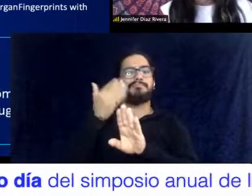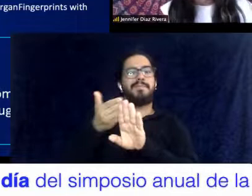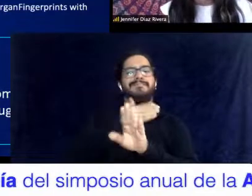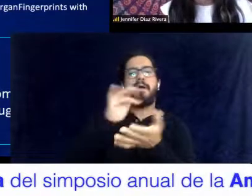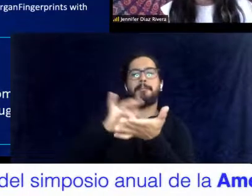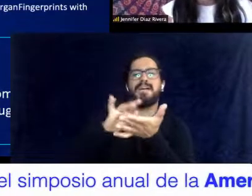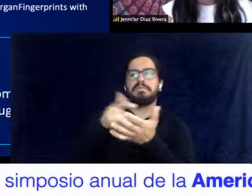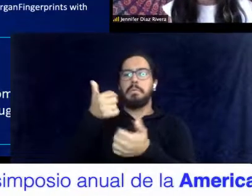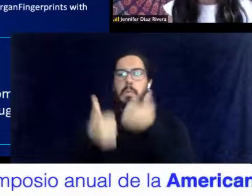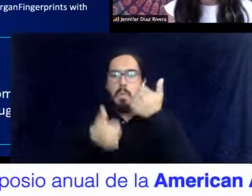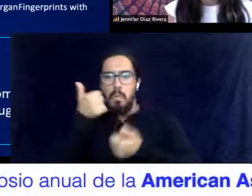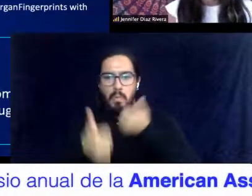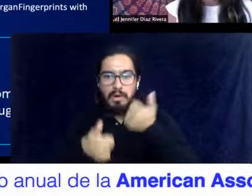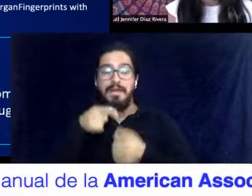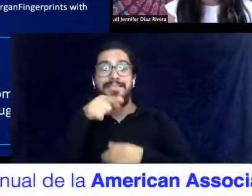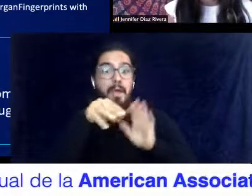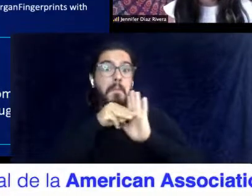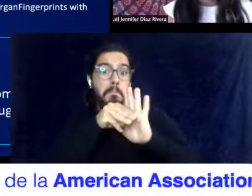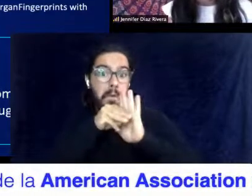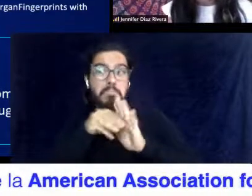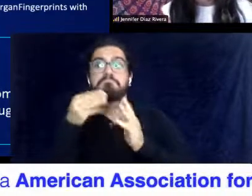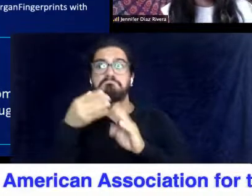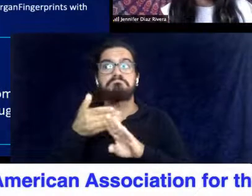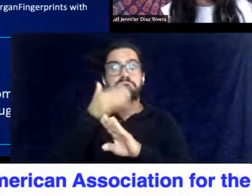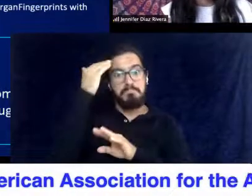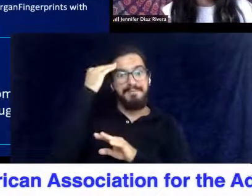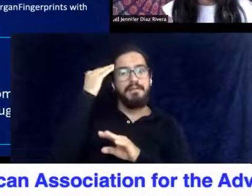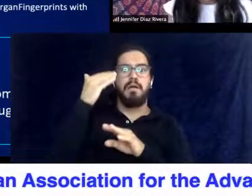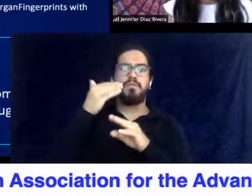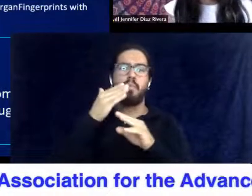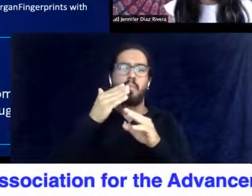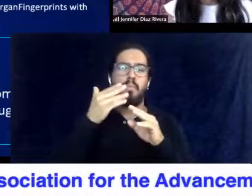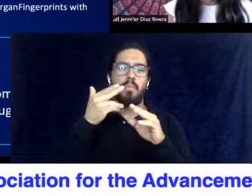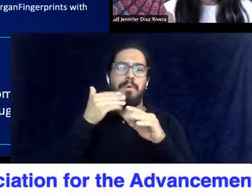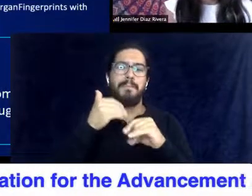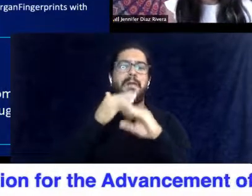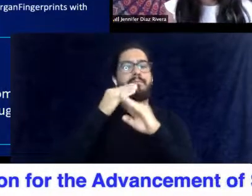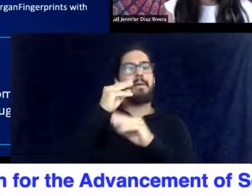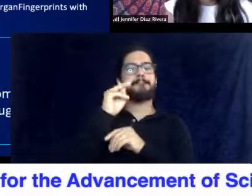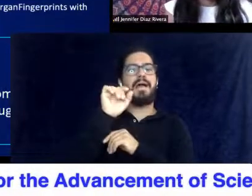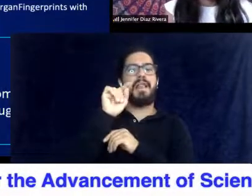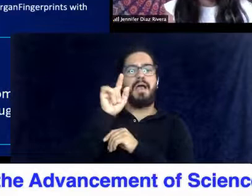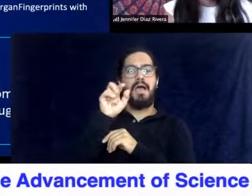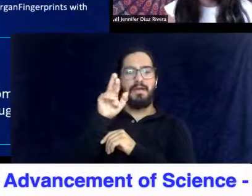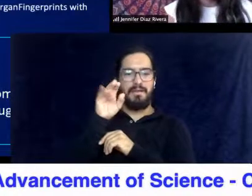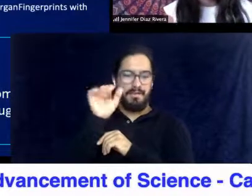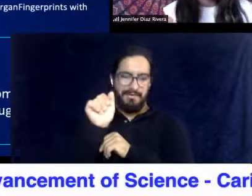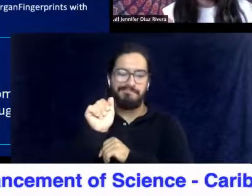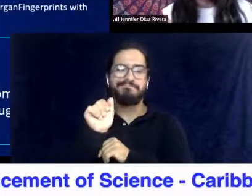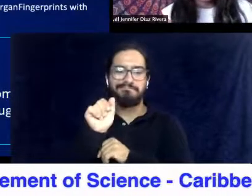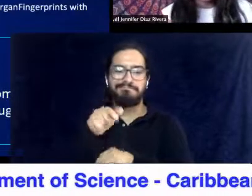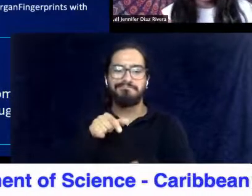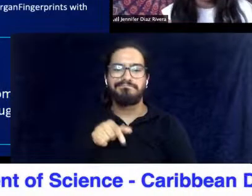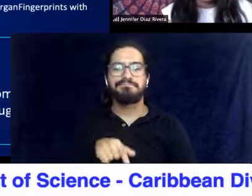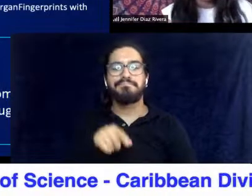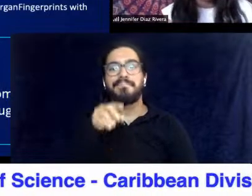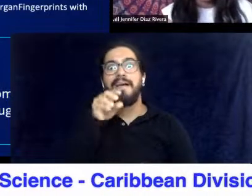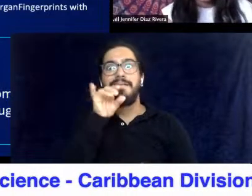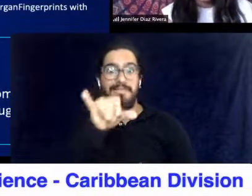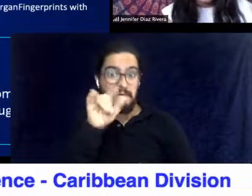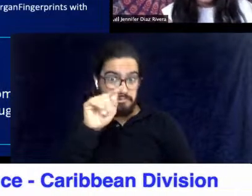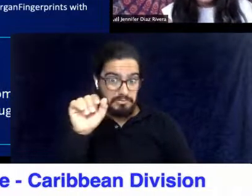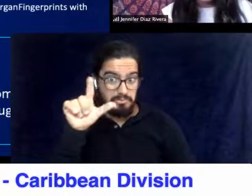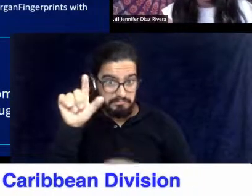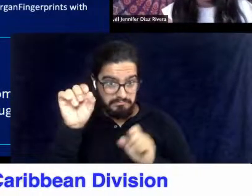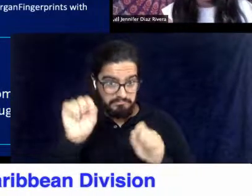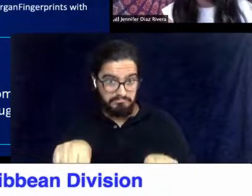learning model to predict synergism between antimalarials. Finally, this tool can be used to develop models